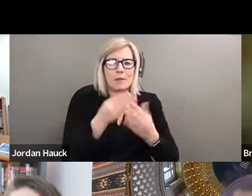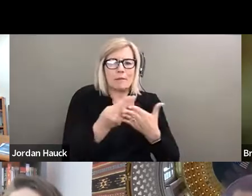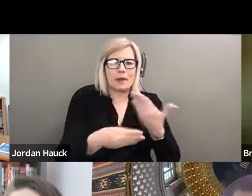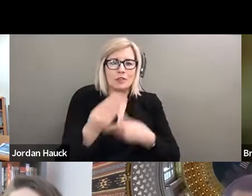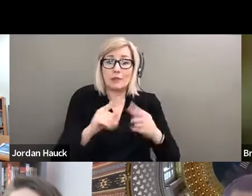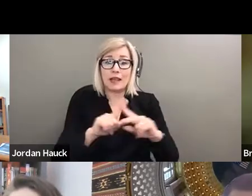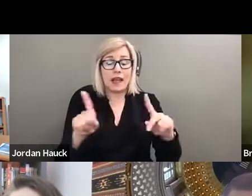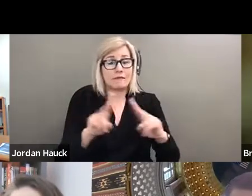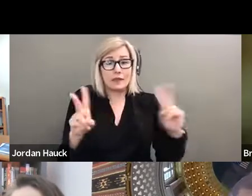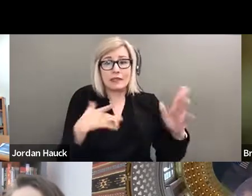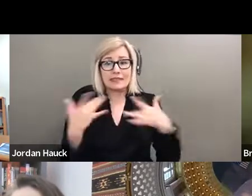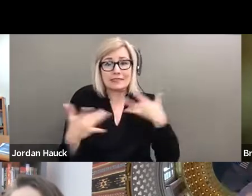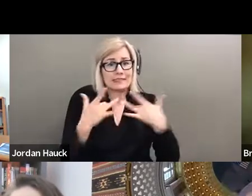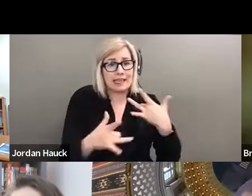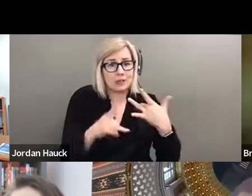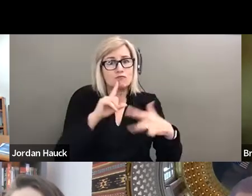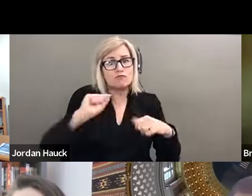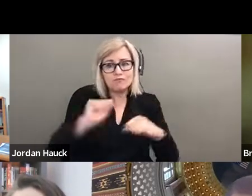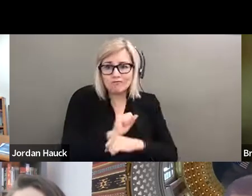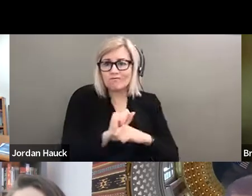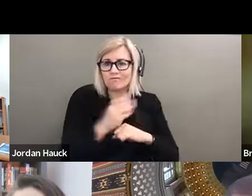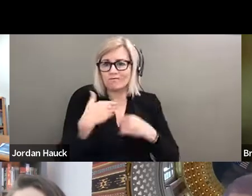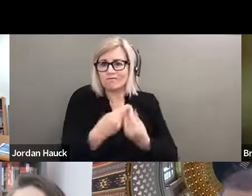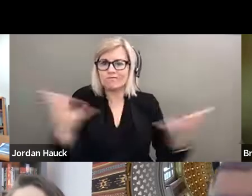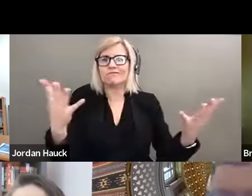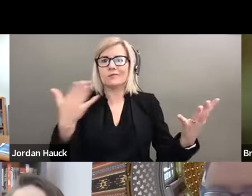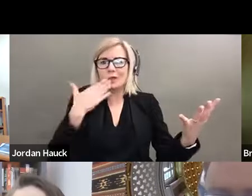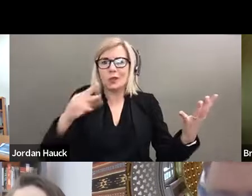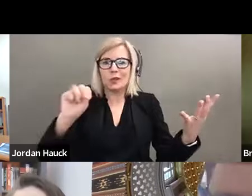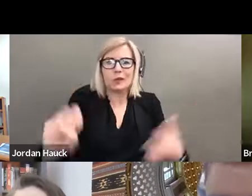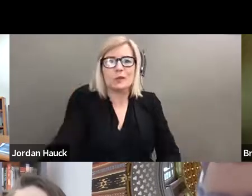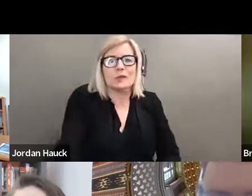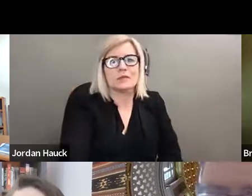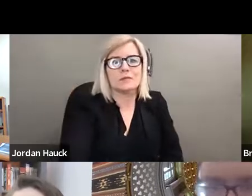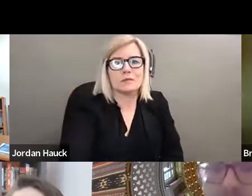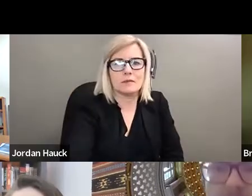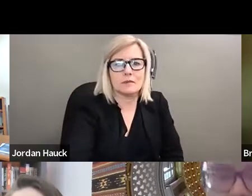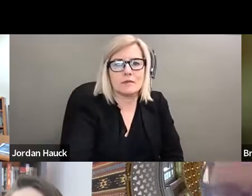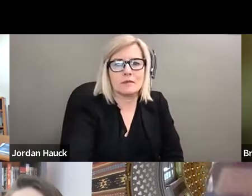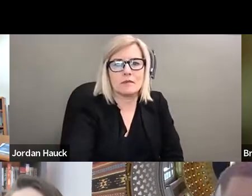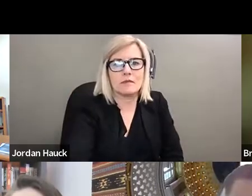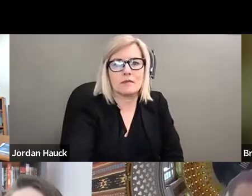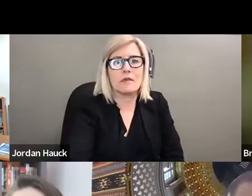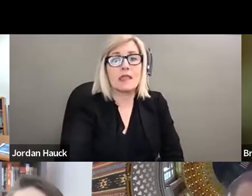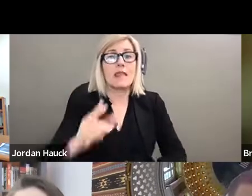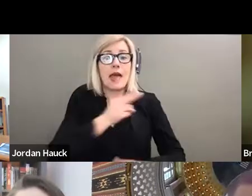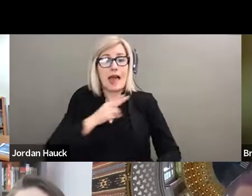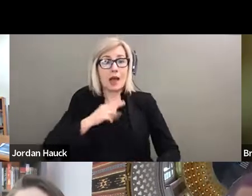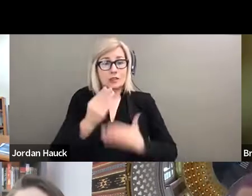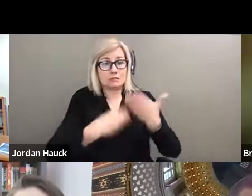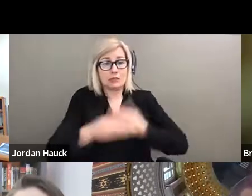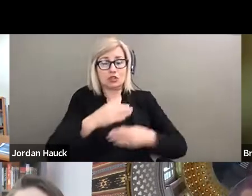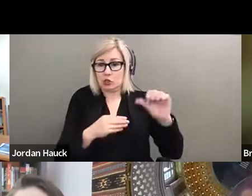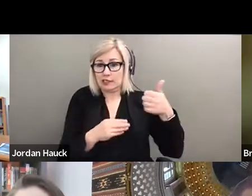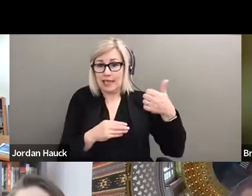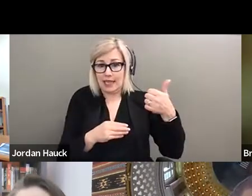really excited to be able to actually give some good news for once. The House budgets, there are 10 of them, and you can see that